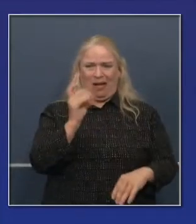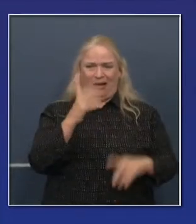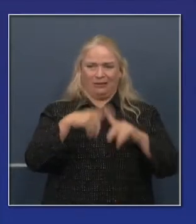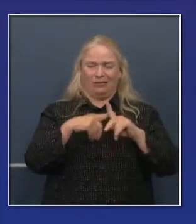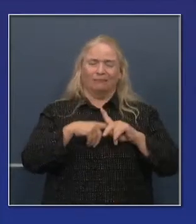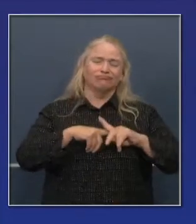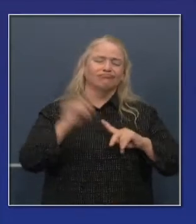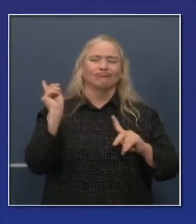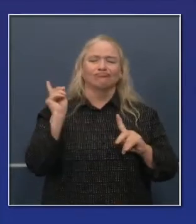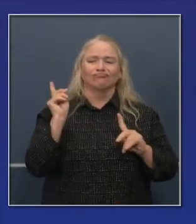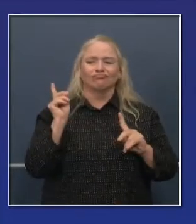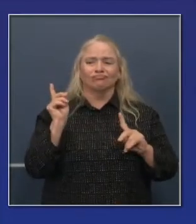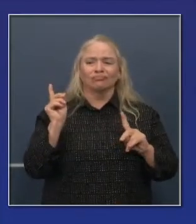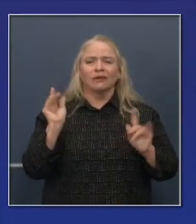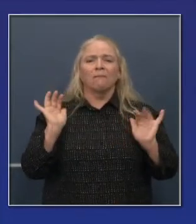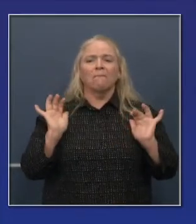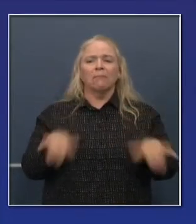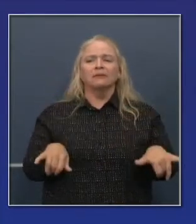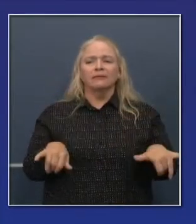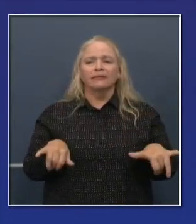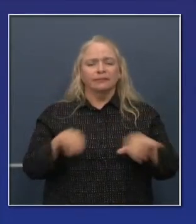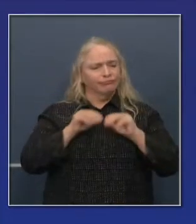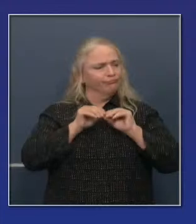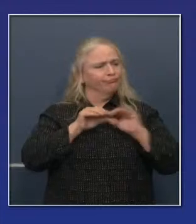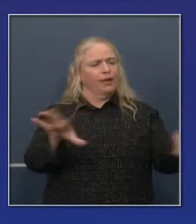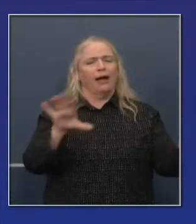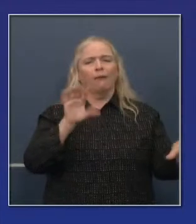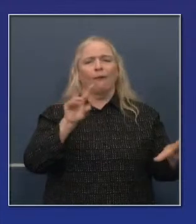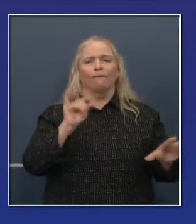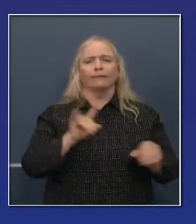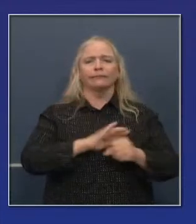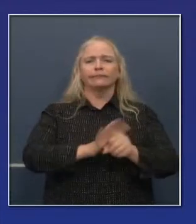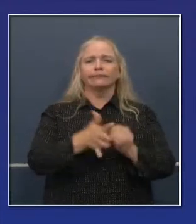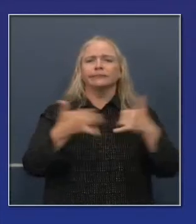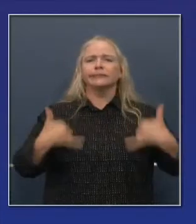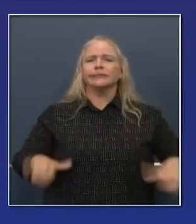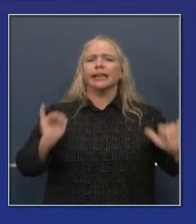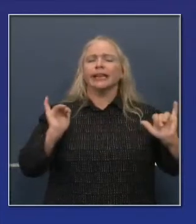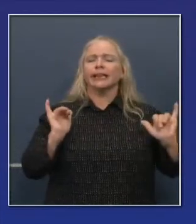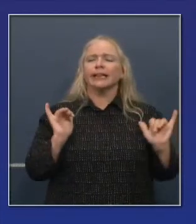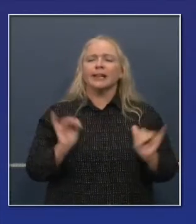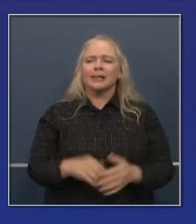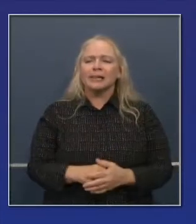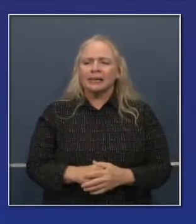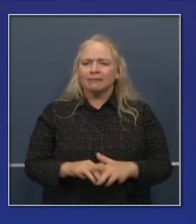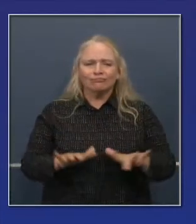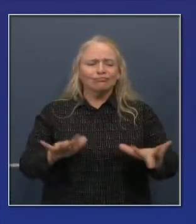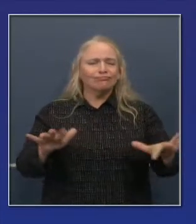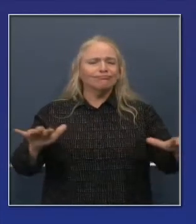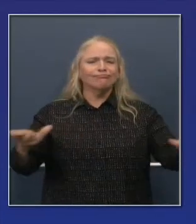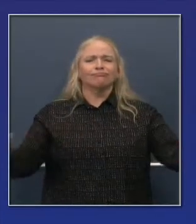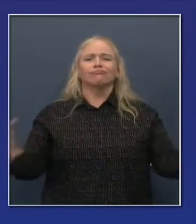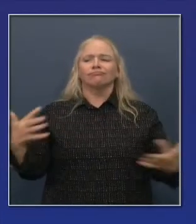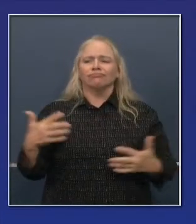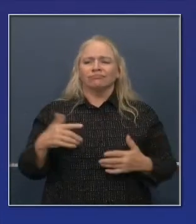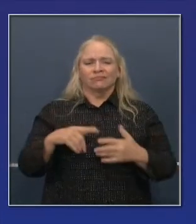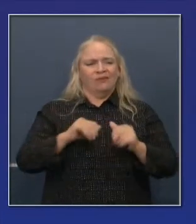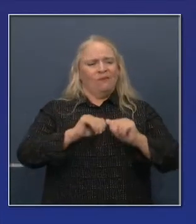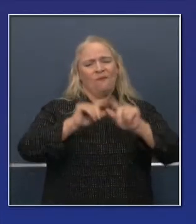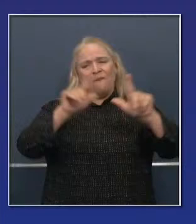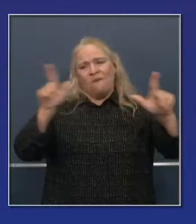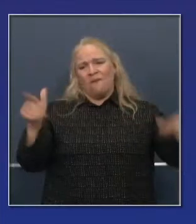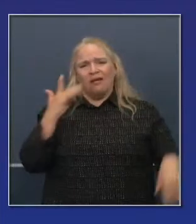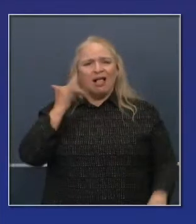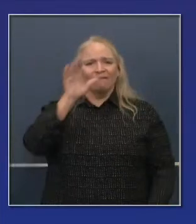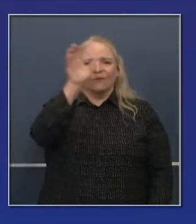of our state, we're still seeing an increase in the positivity rate, the community transmission. We're seeing an increase in the spread of the